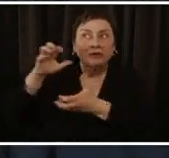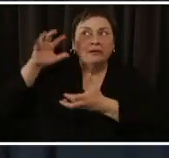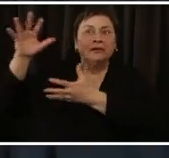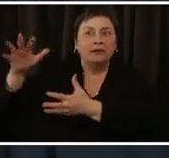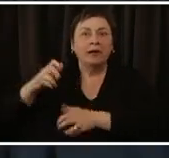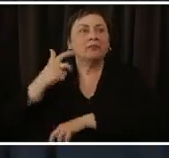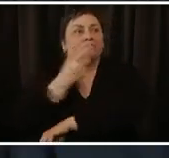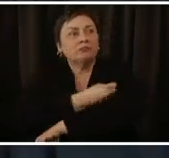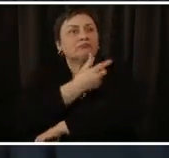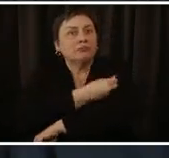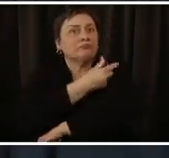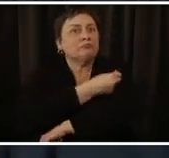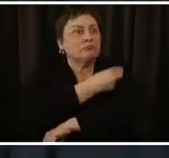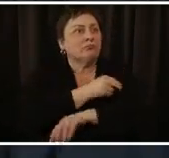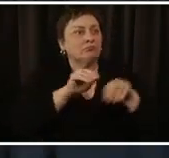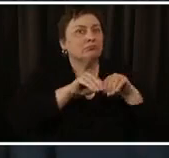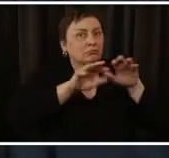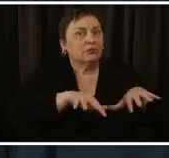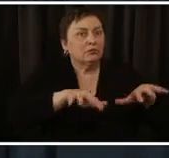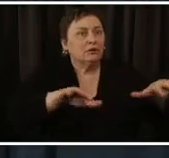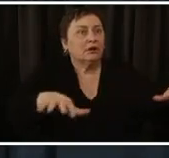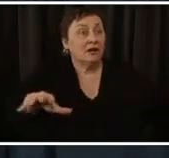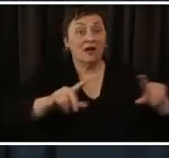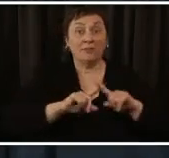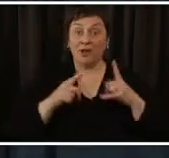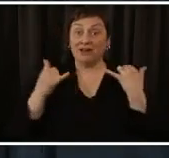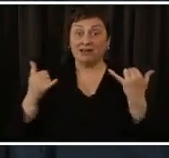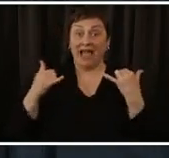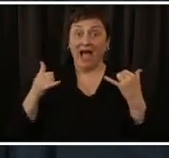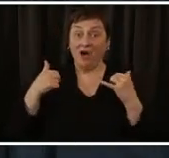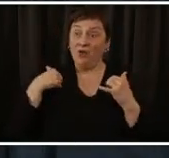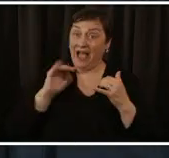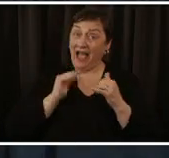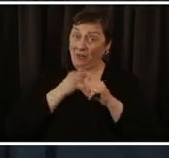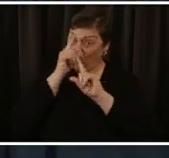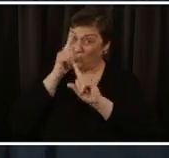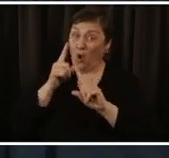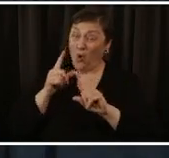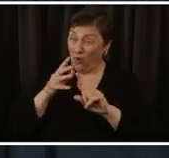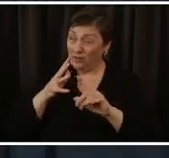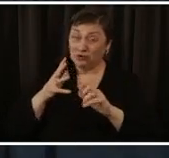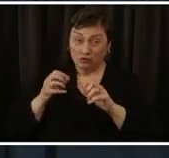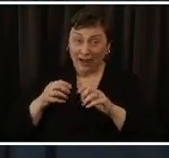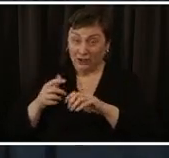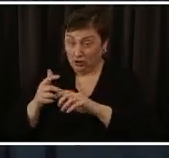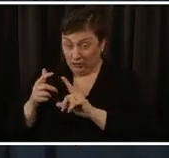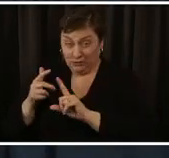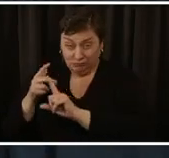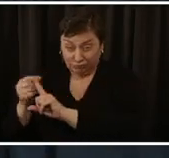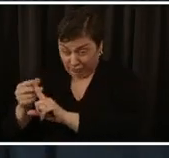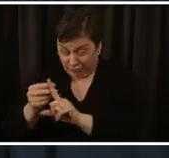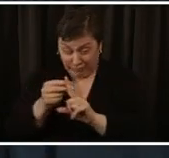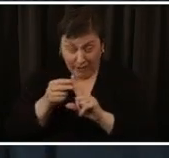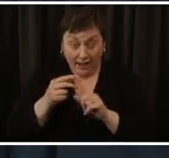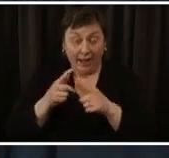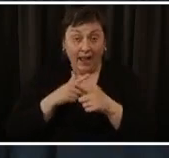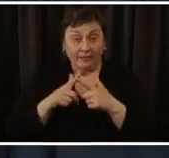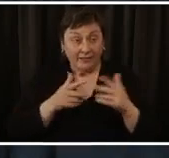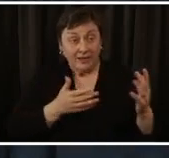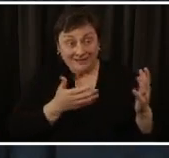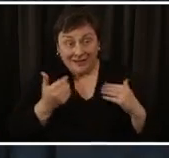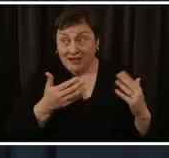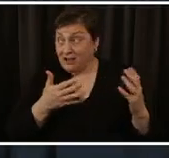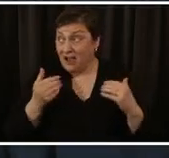have been pushing to get to this point of where we no longer need appointments for a while. And we do feel that is a way to drum up interest